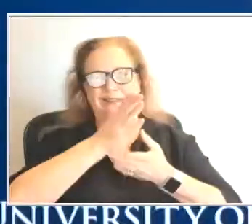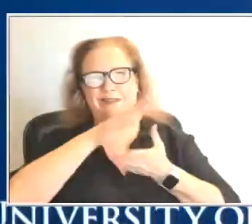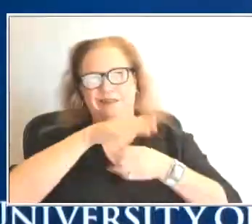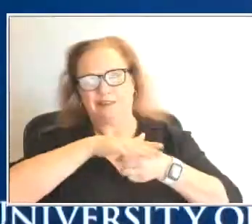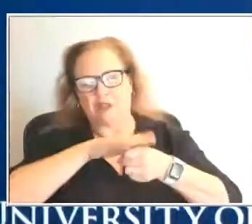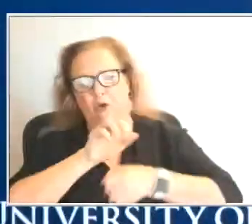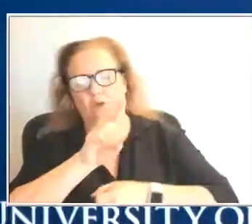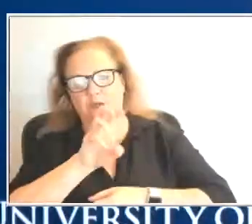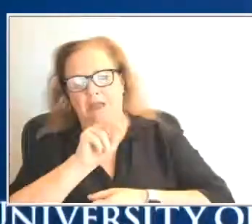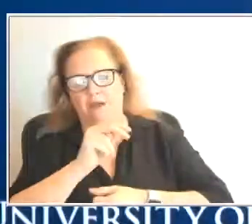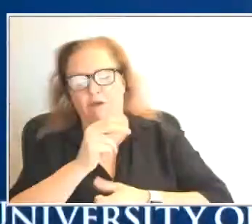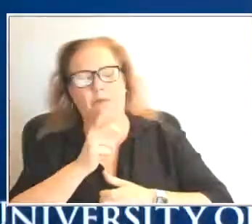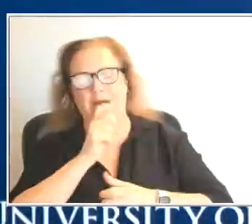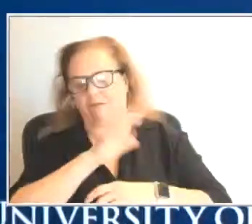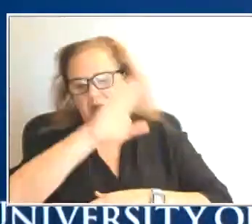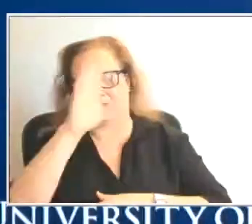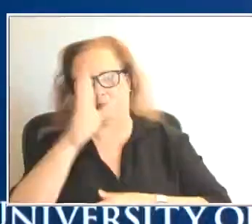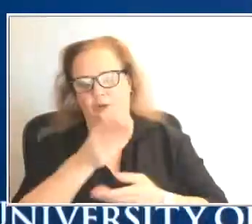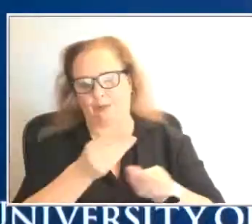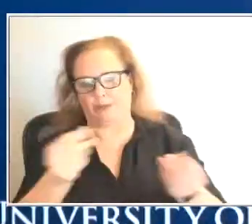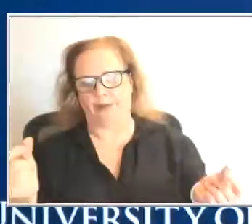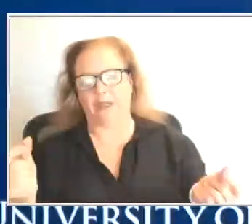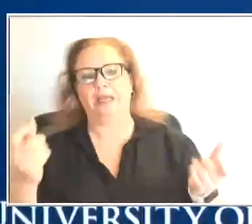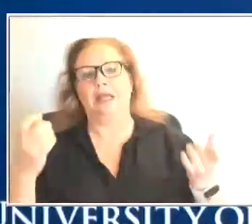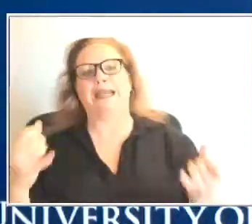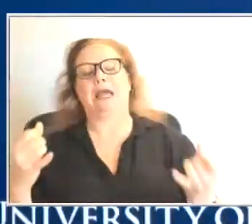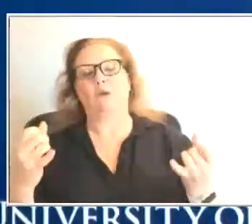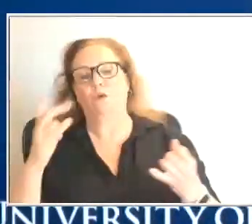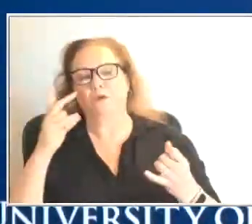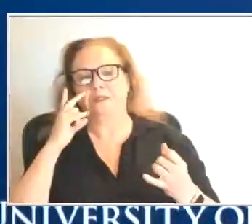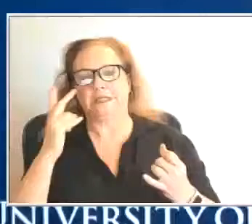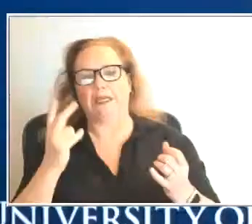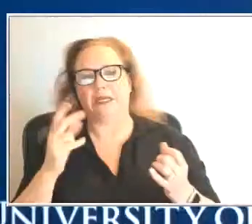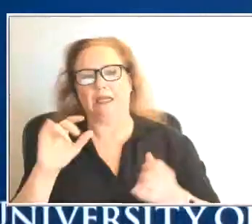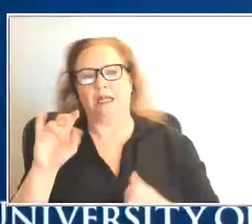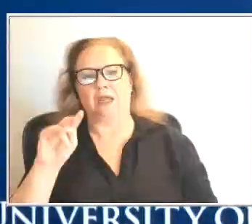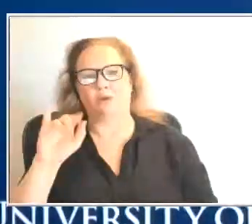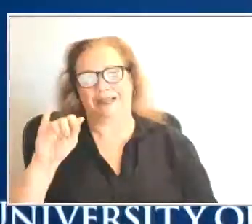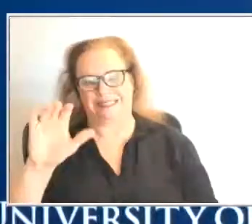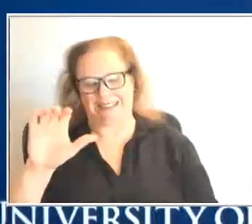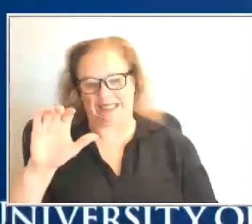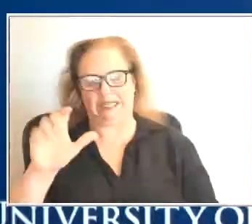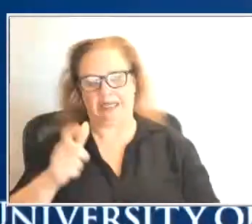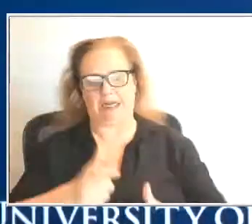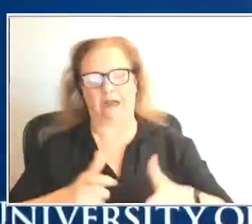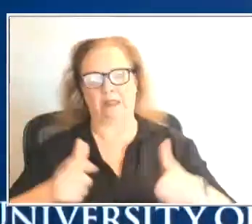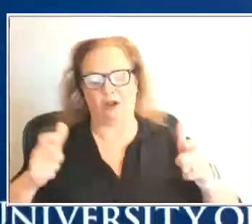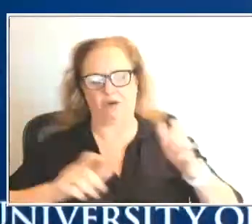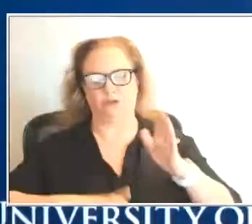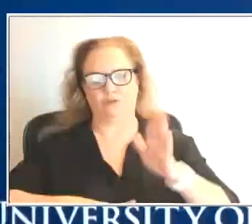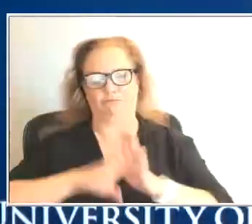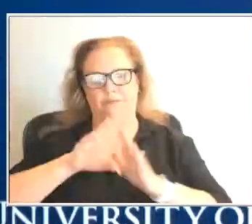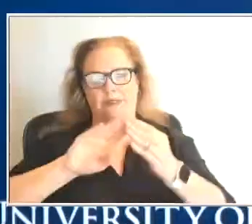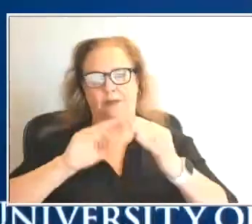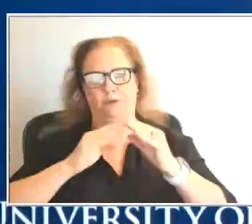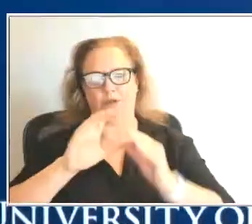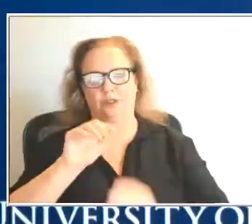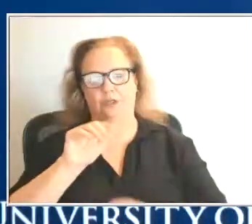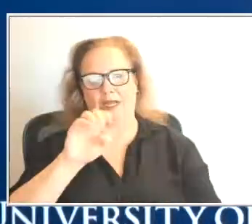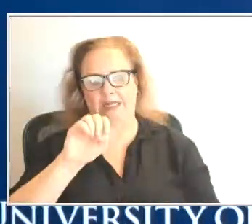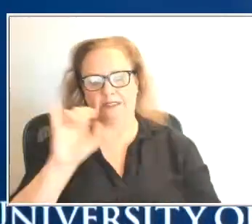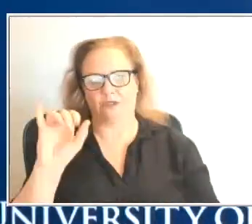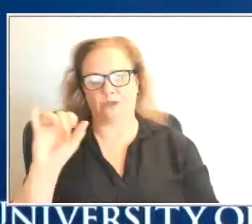they never went away. And then now we are seeing, especially in New York City, they are having a large rise in their cases as